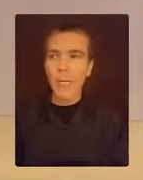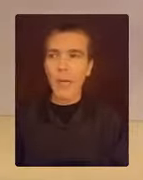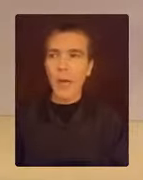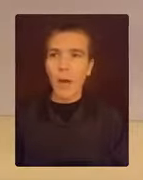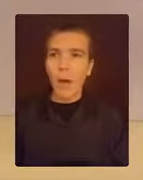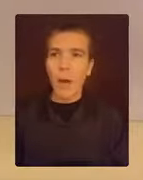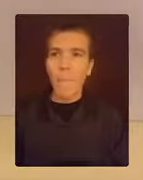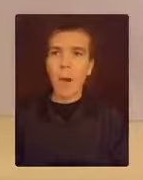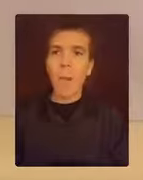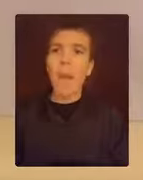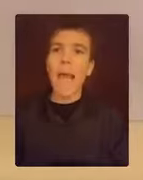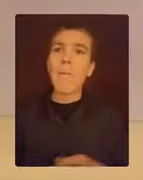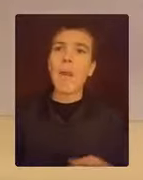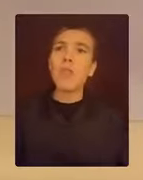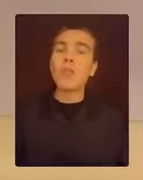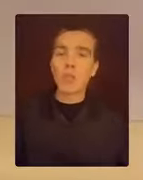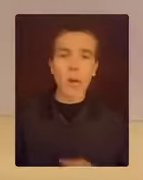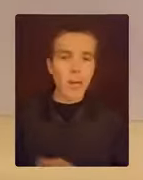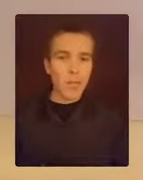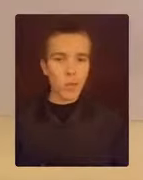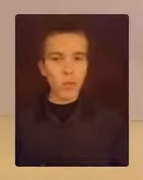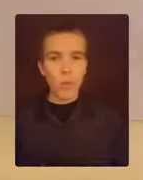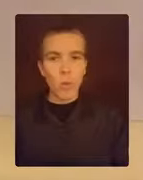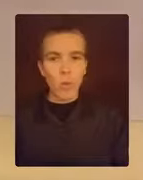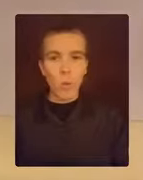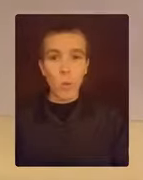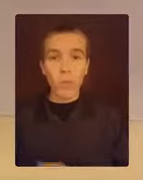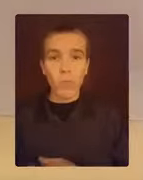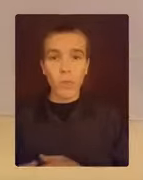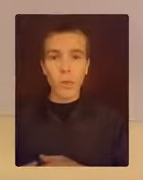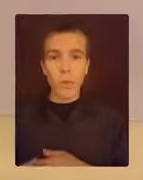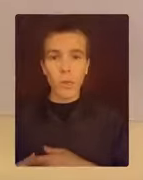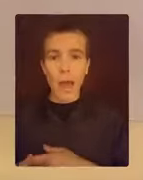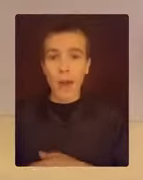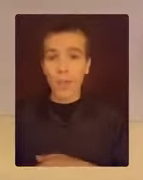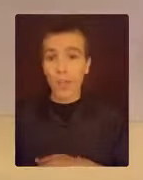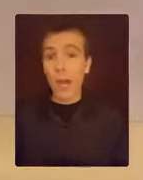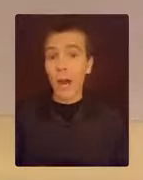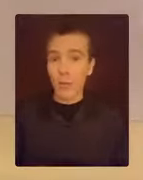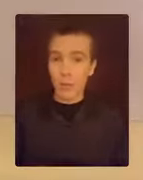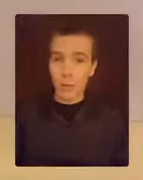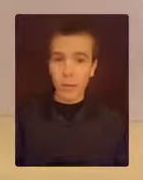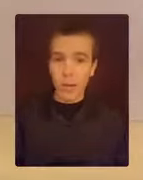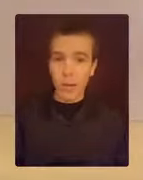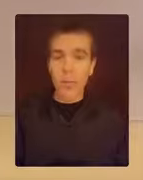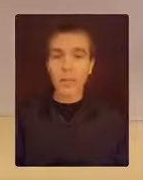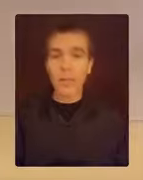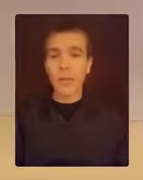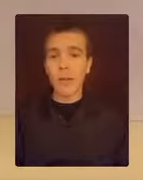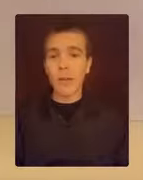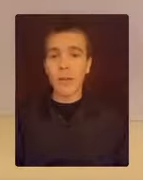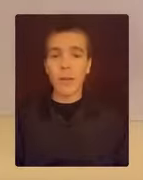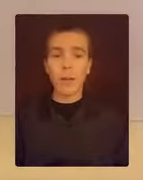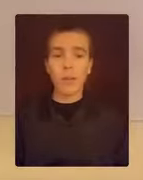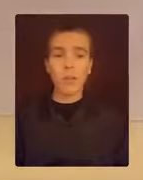179. But my emotional IQ was that of a child. I